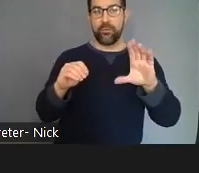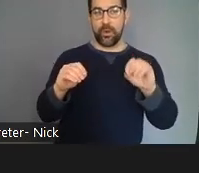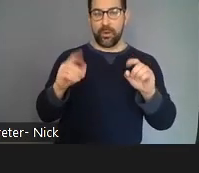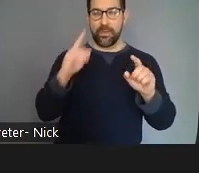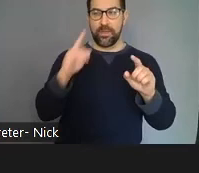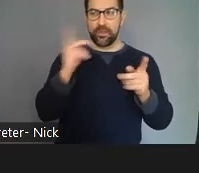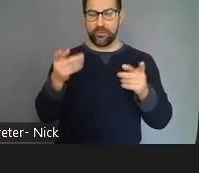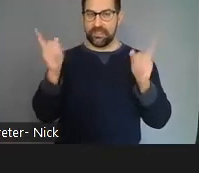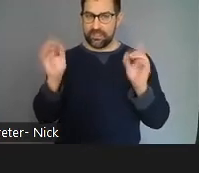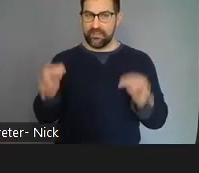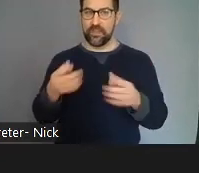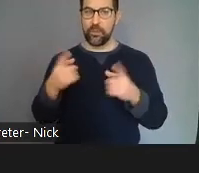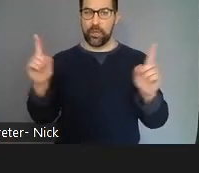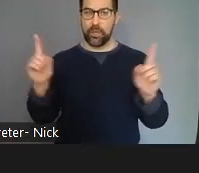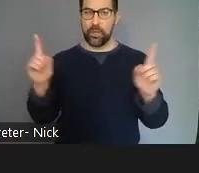definitely.